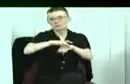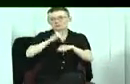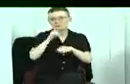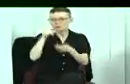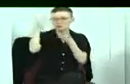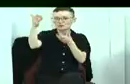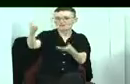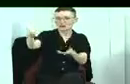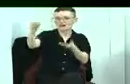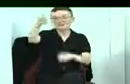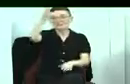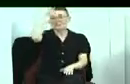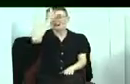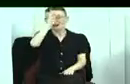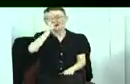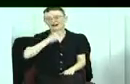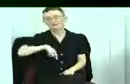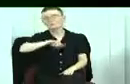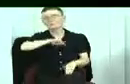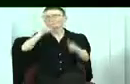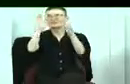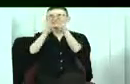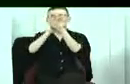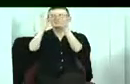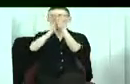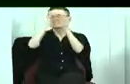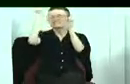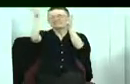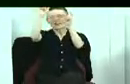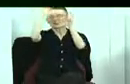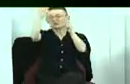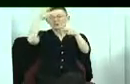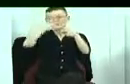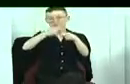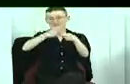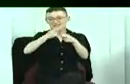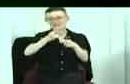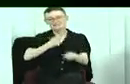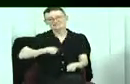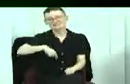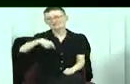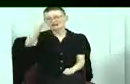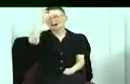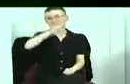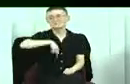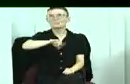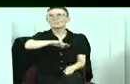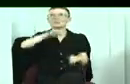Oh,